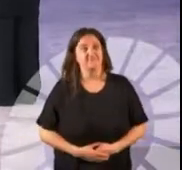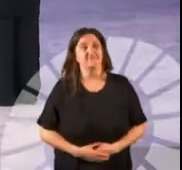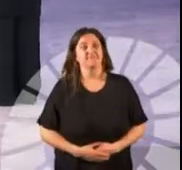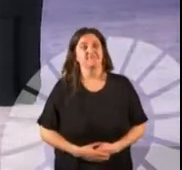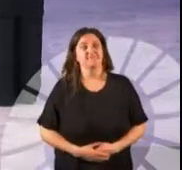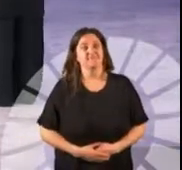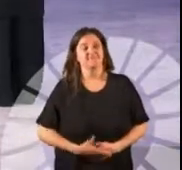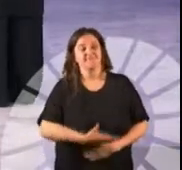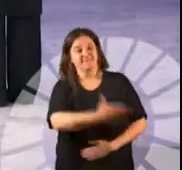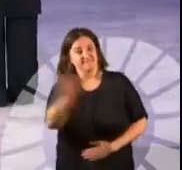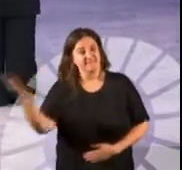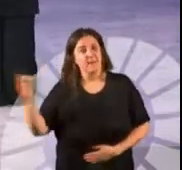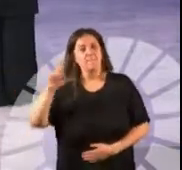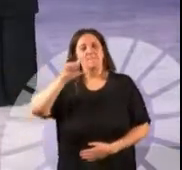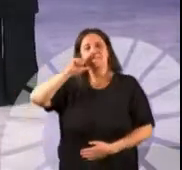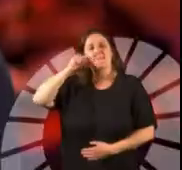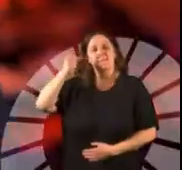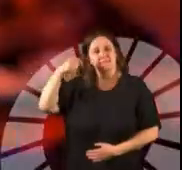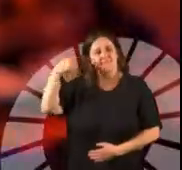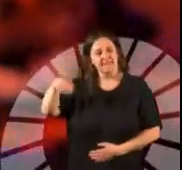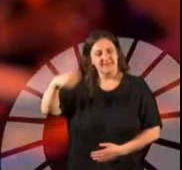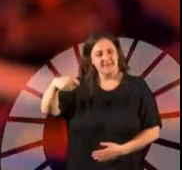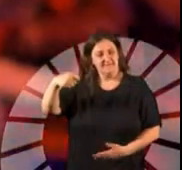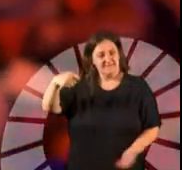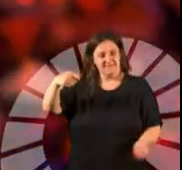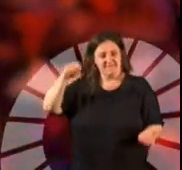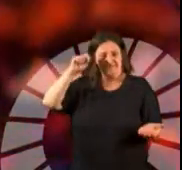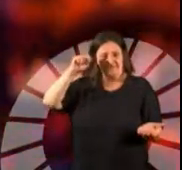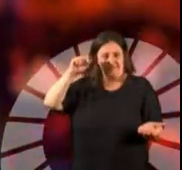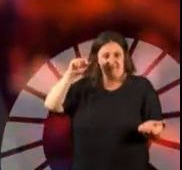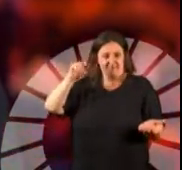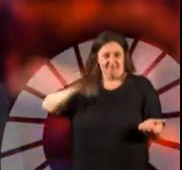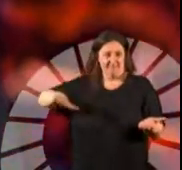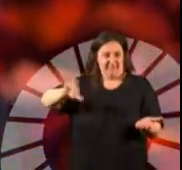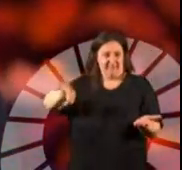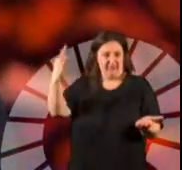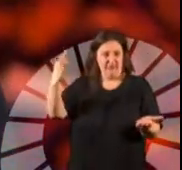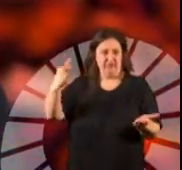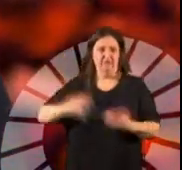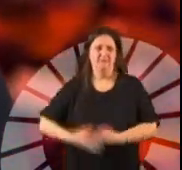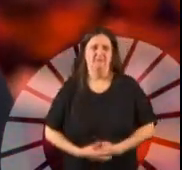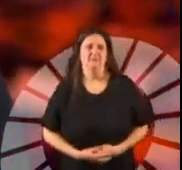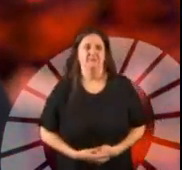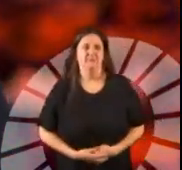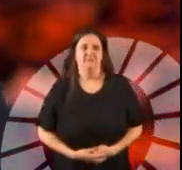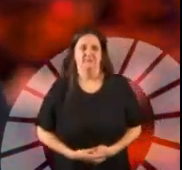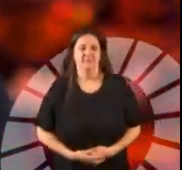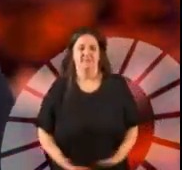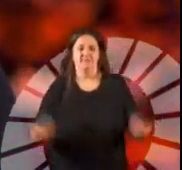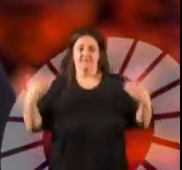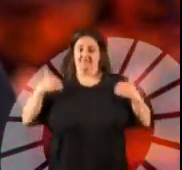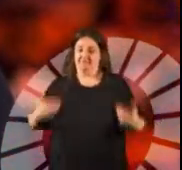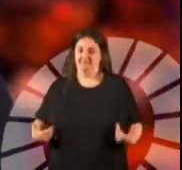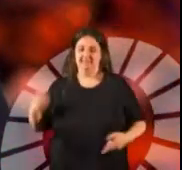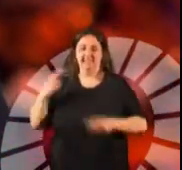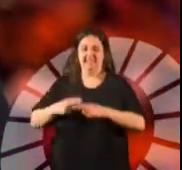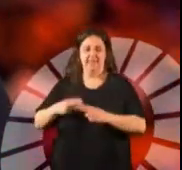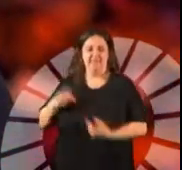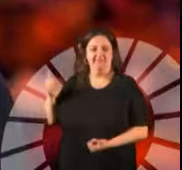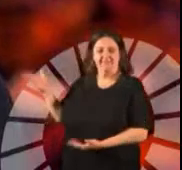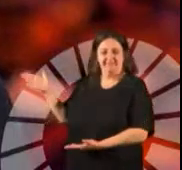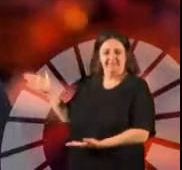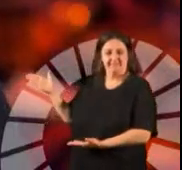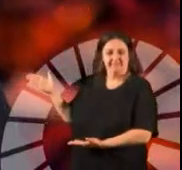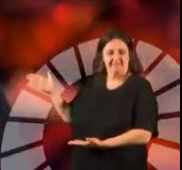Honorable Assembly, good afternoon. I'm Rukiata Ouedraogo. I am an actress and I'm also